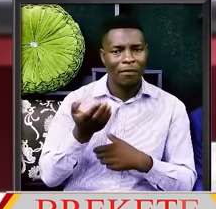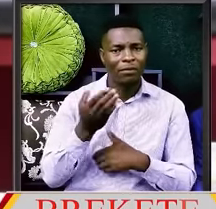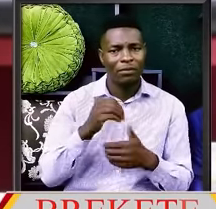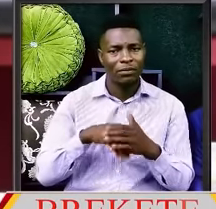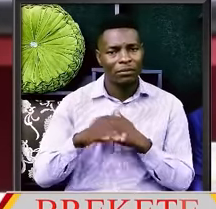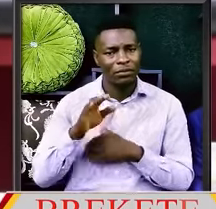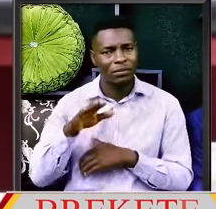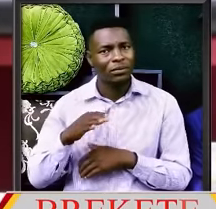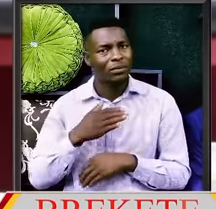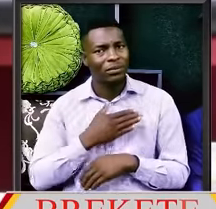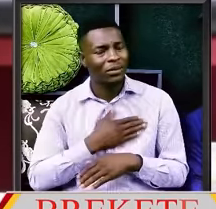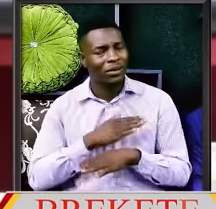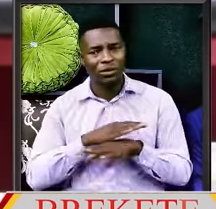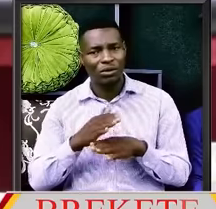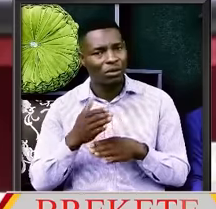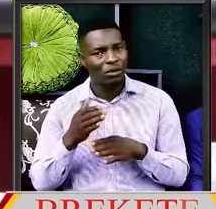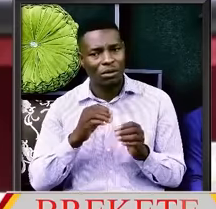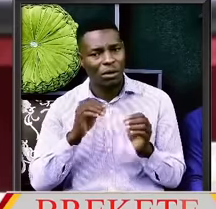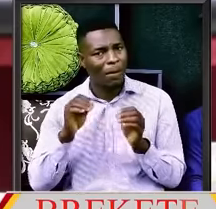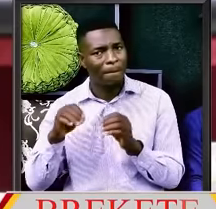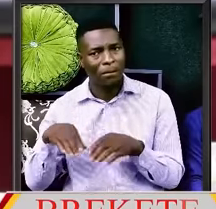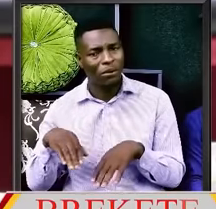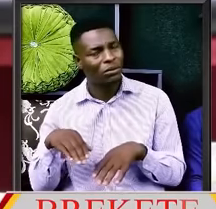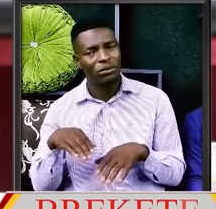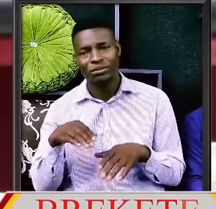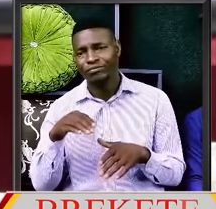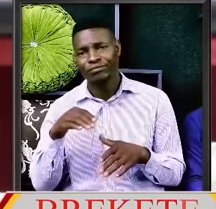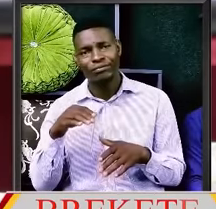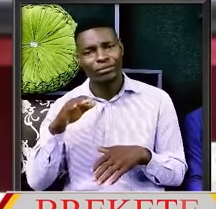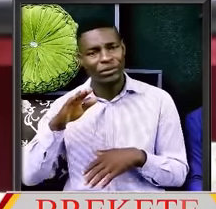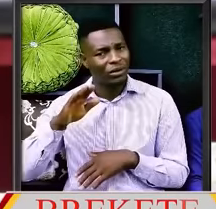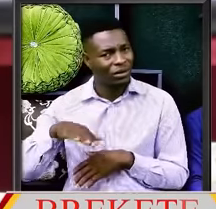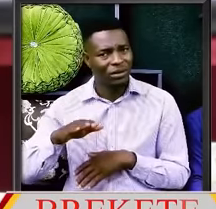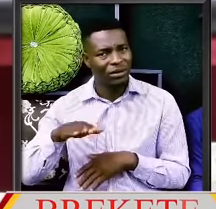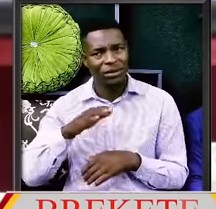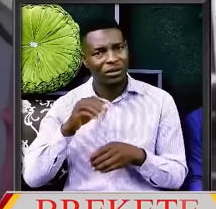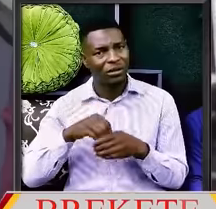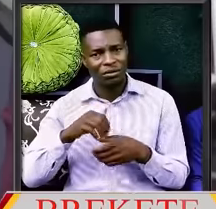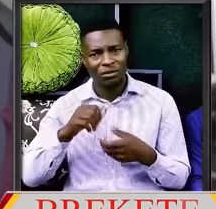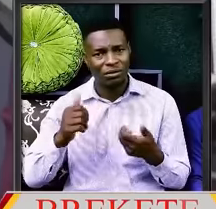president, it's not child, eventually not the bad child. It's not the child's fault.